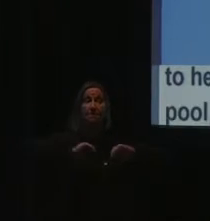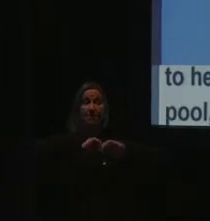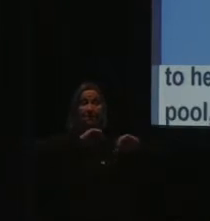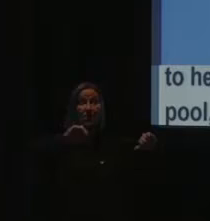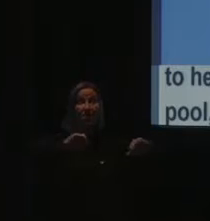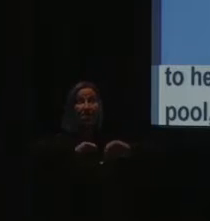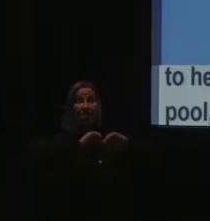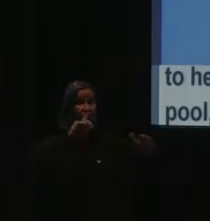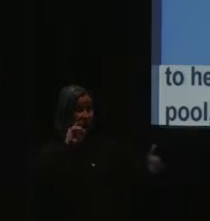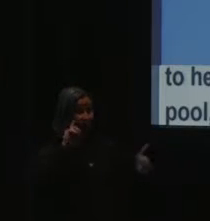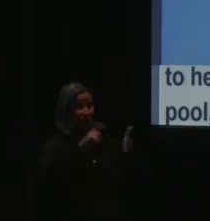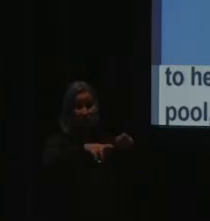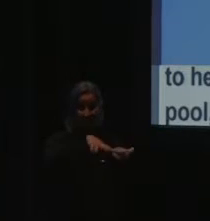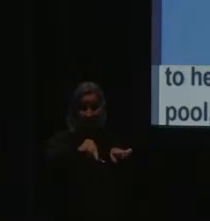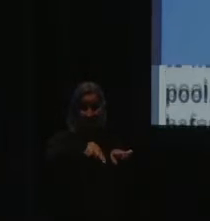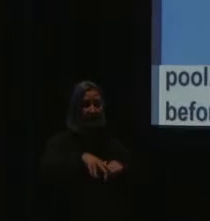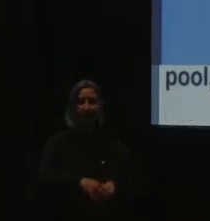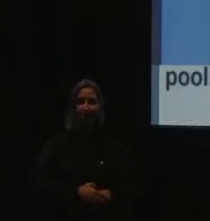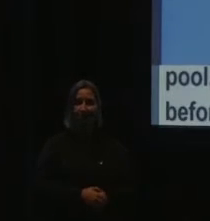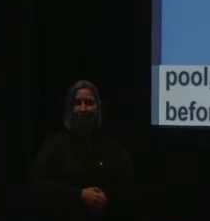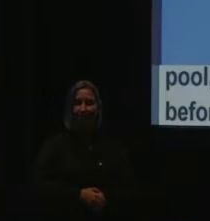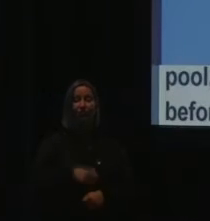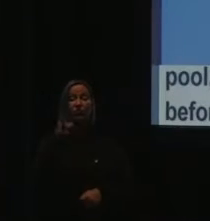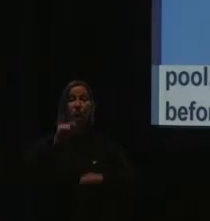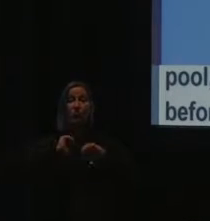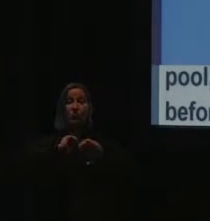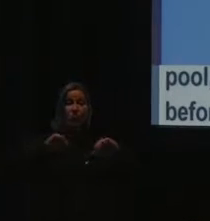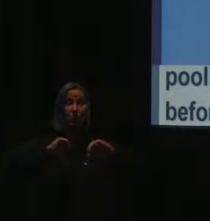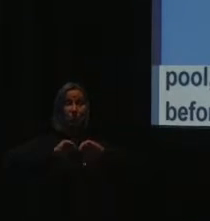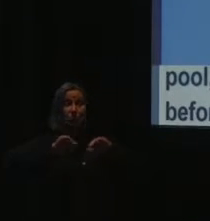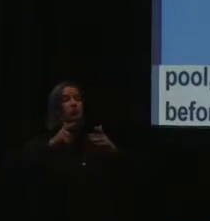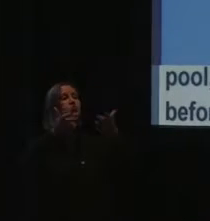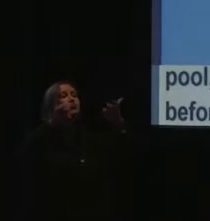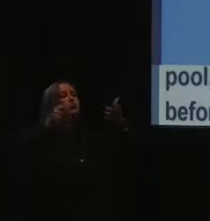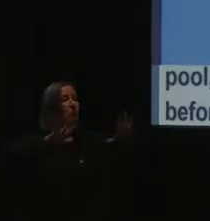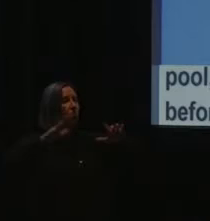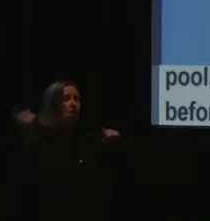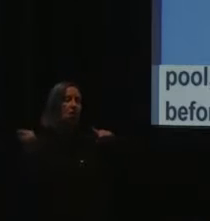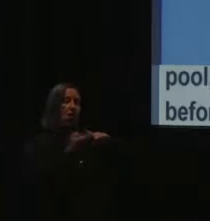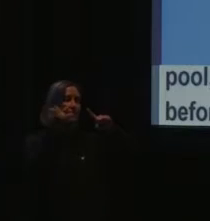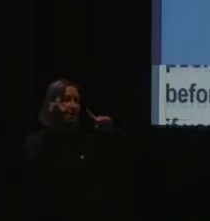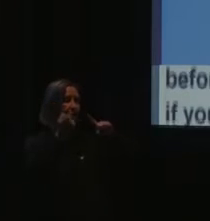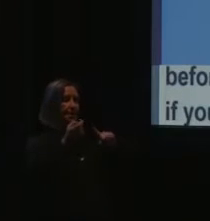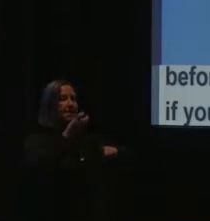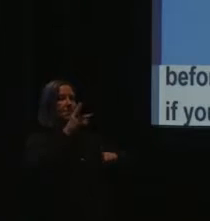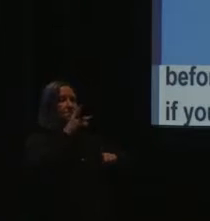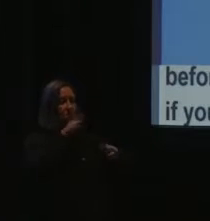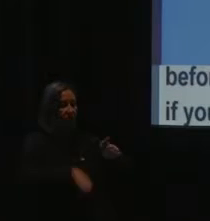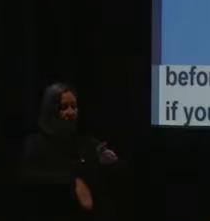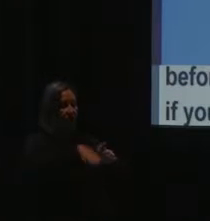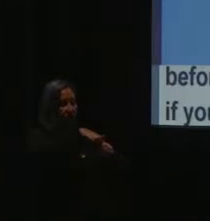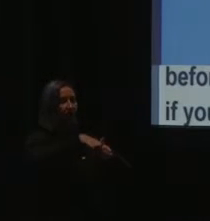bill are very low. So I tell people, if you've got a swimming pool, you really don't want that automatic pool filler because that is a catastrophic leak